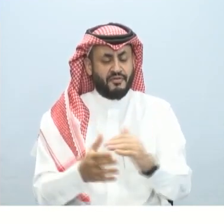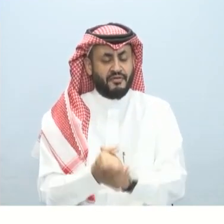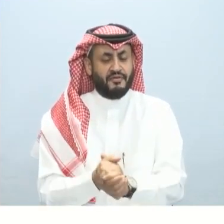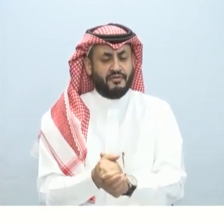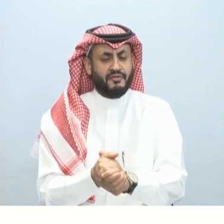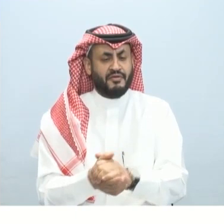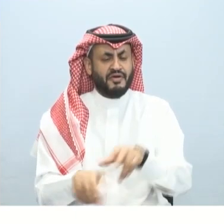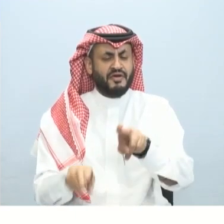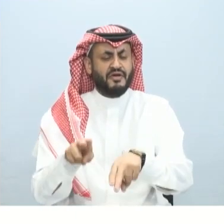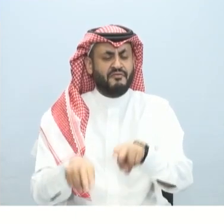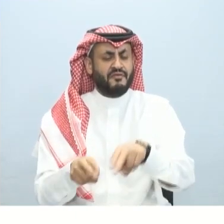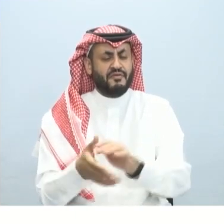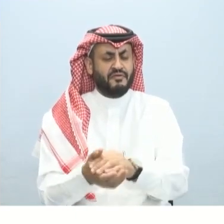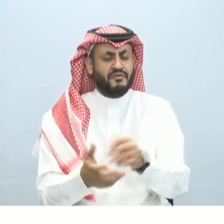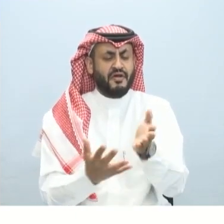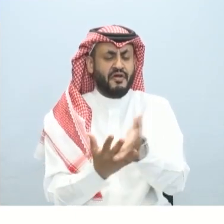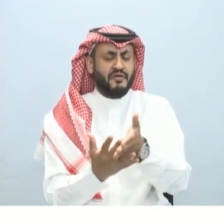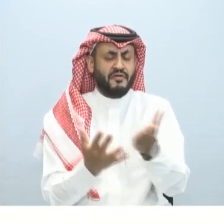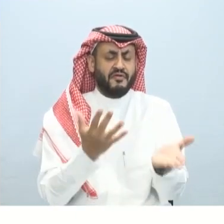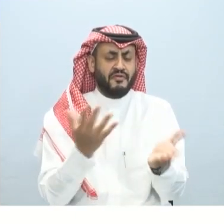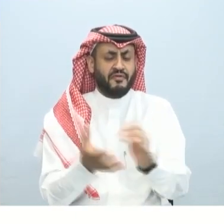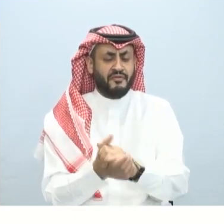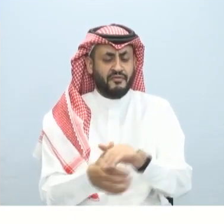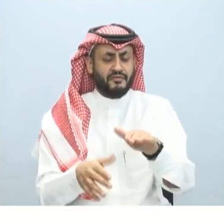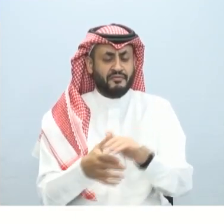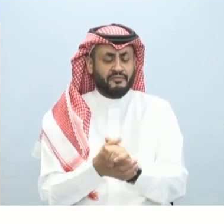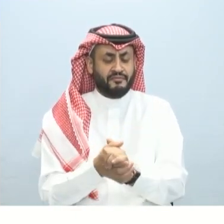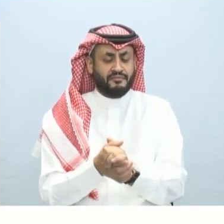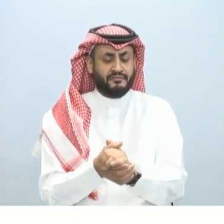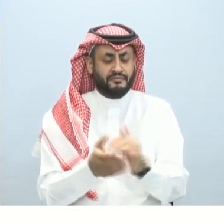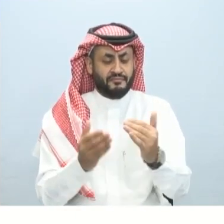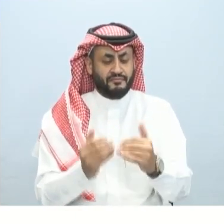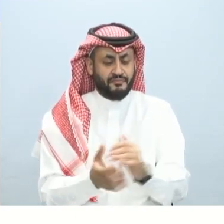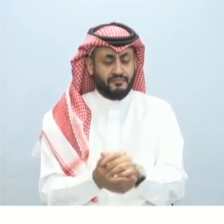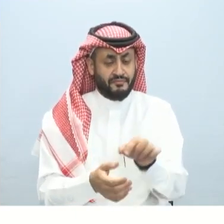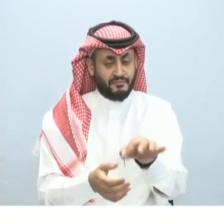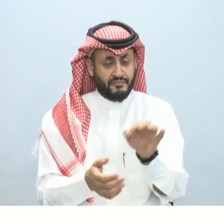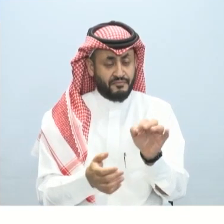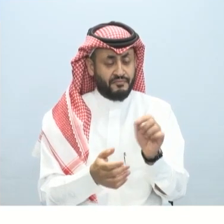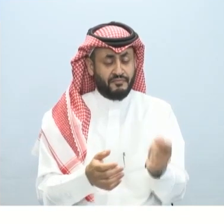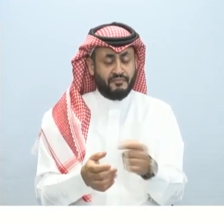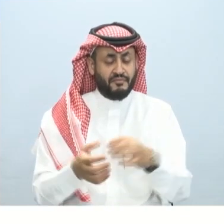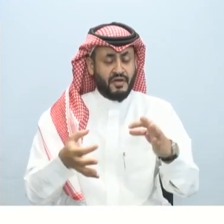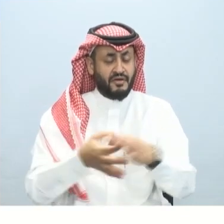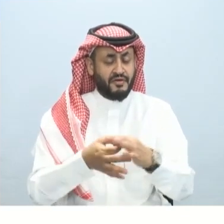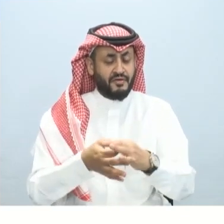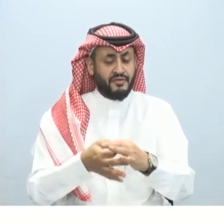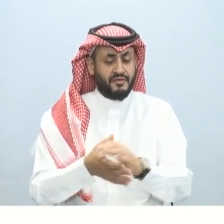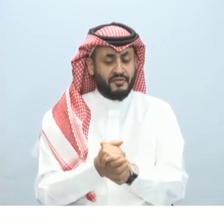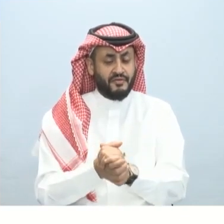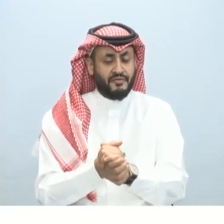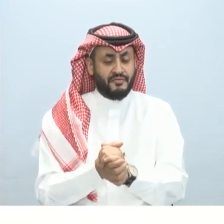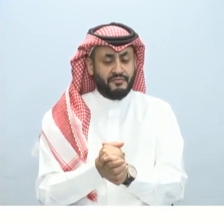Number three, to differentiate between comparative forms. Number four, to use words connected to space